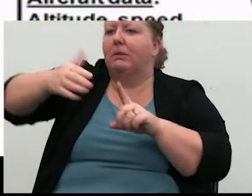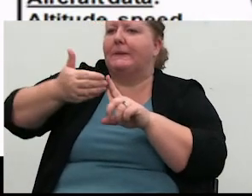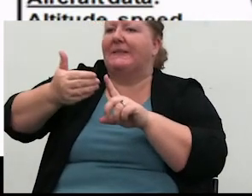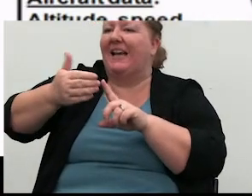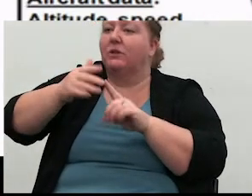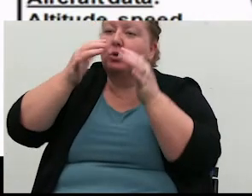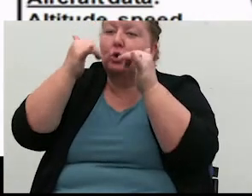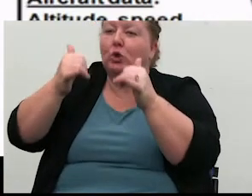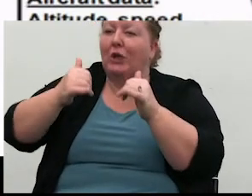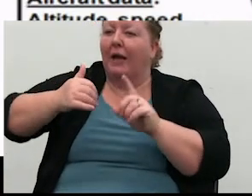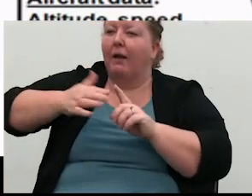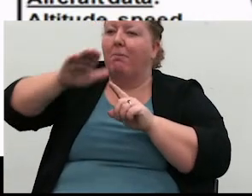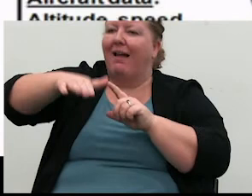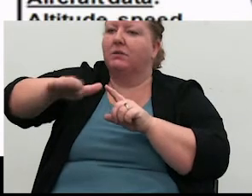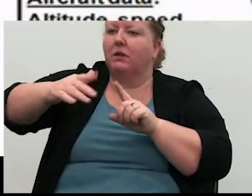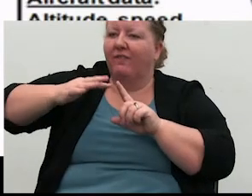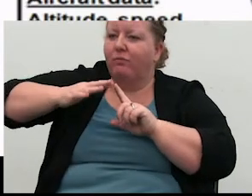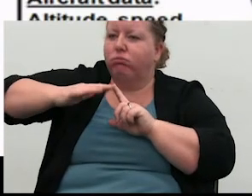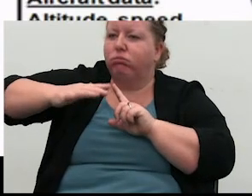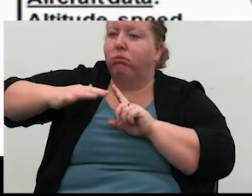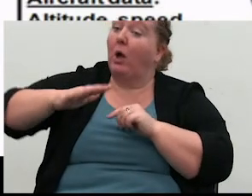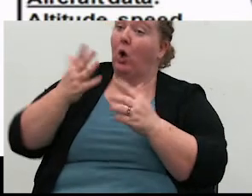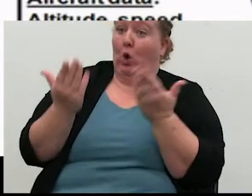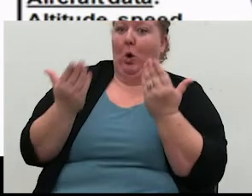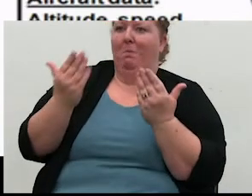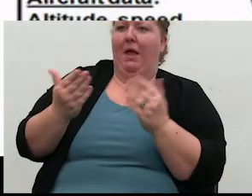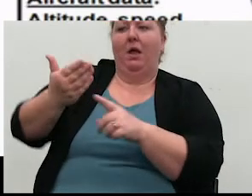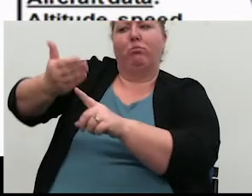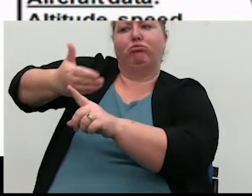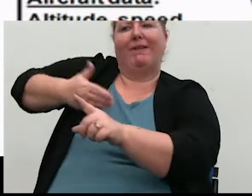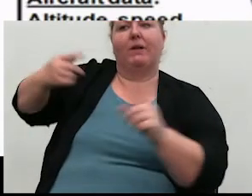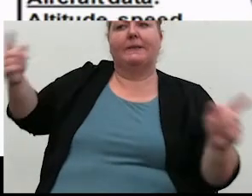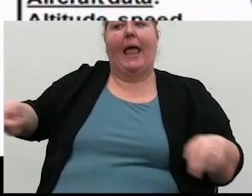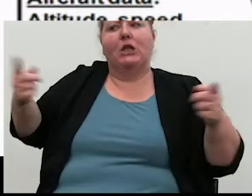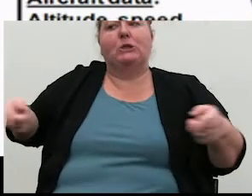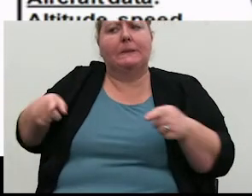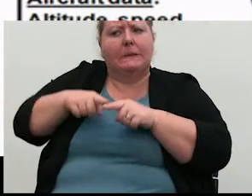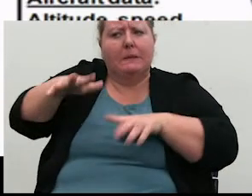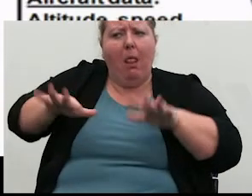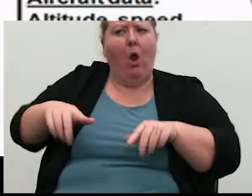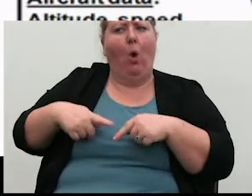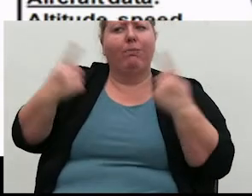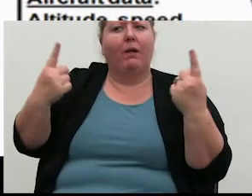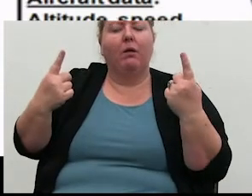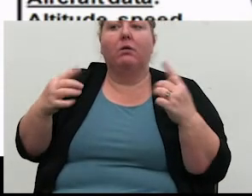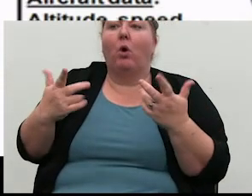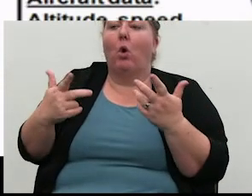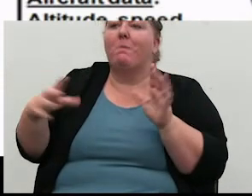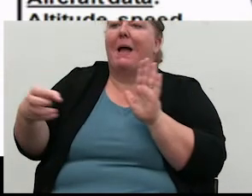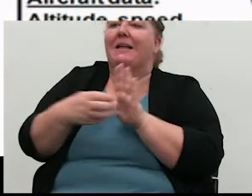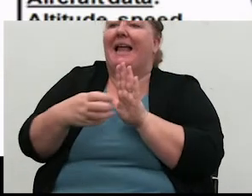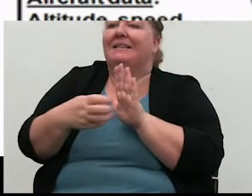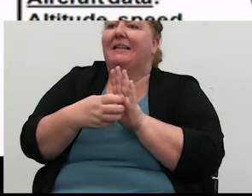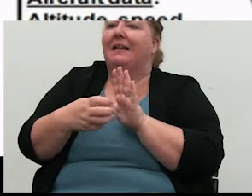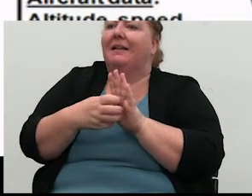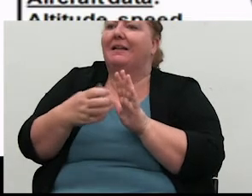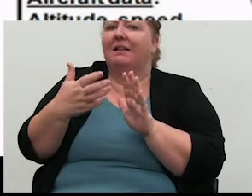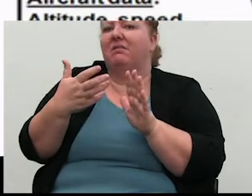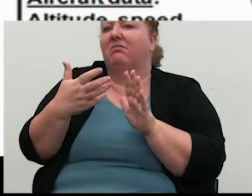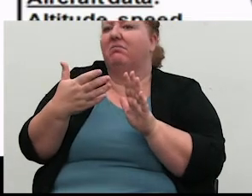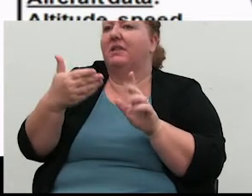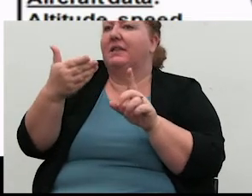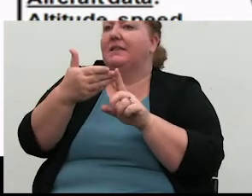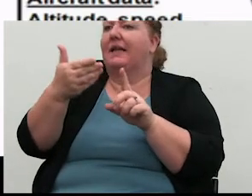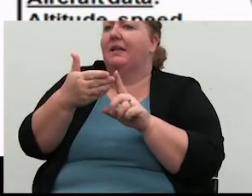the pattern of vibration and compare it with previous engines, or magnetic detectors that pick up